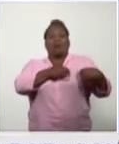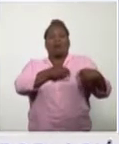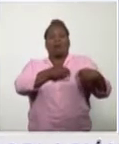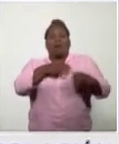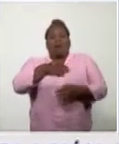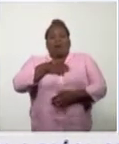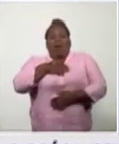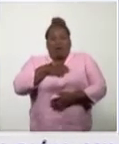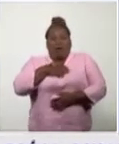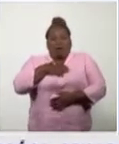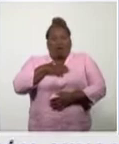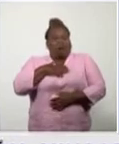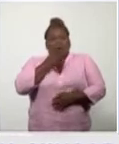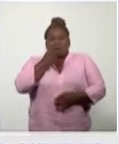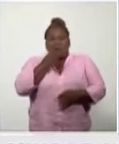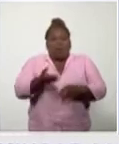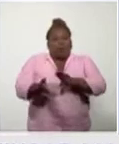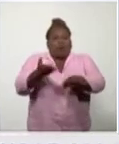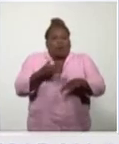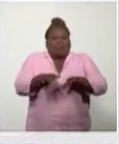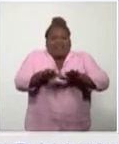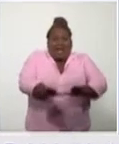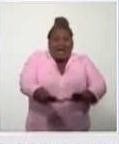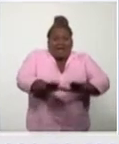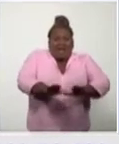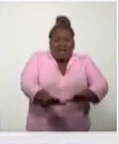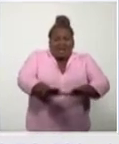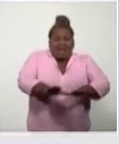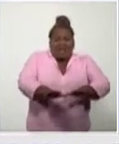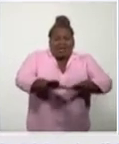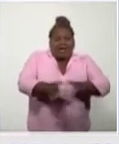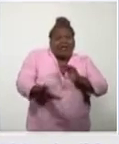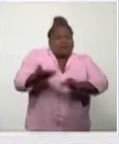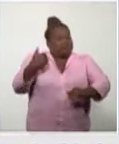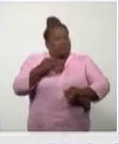away despite all the efforts to revive her.